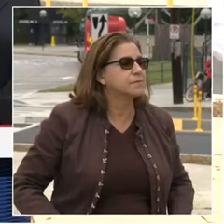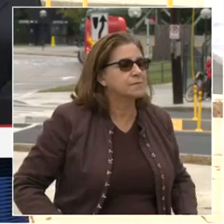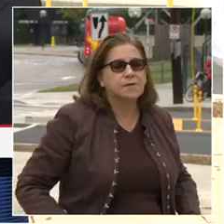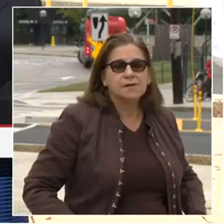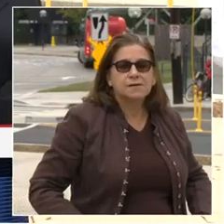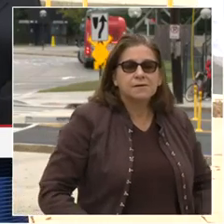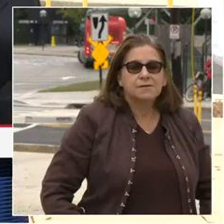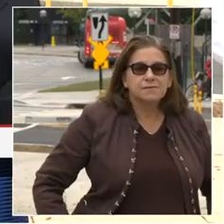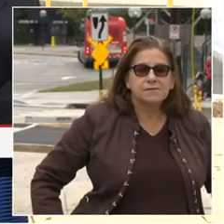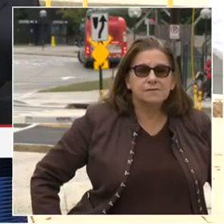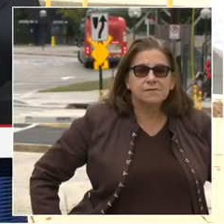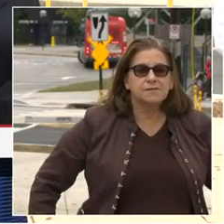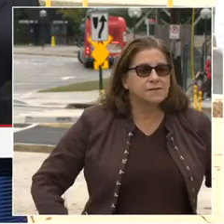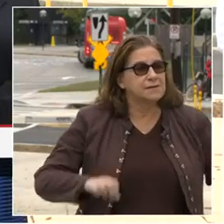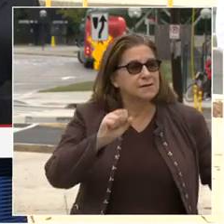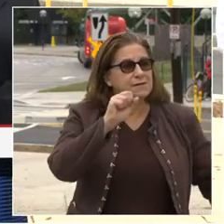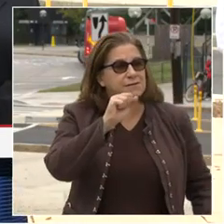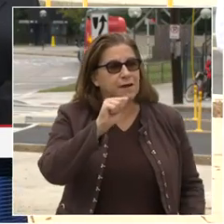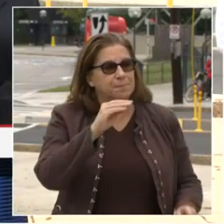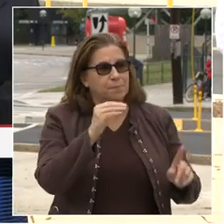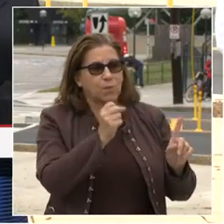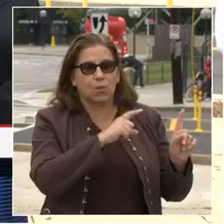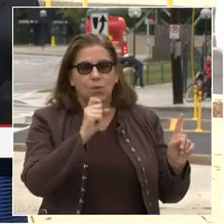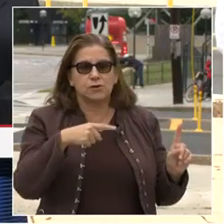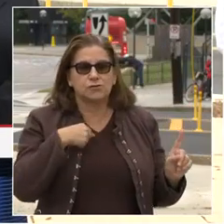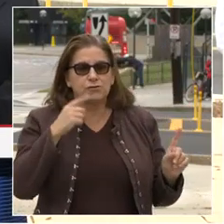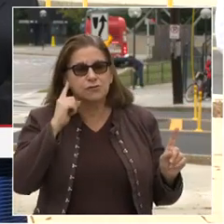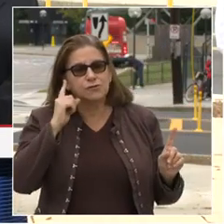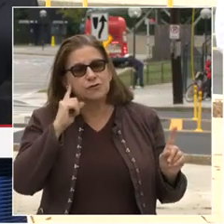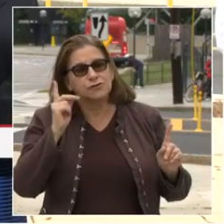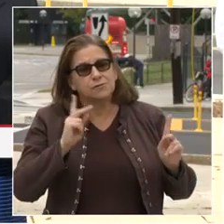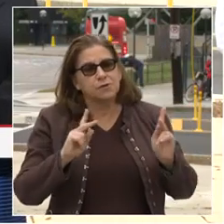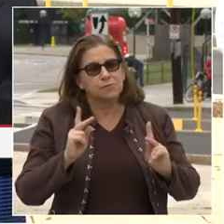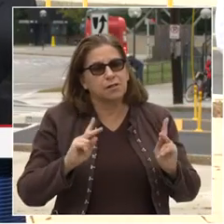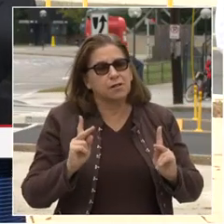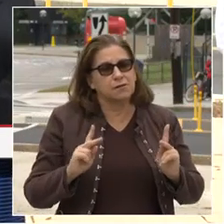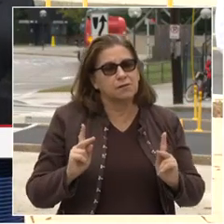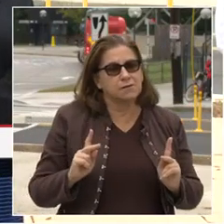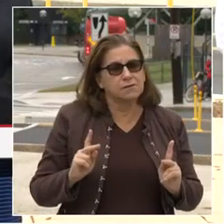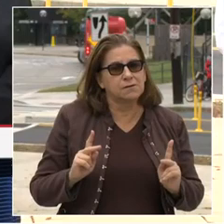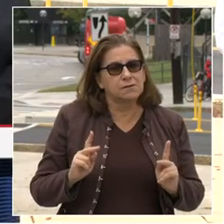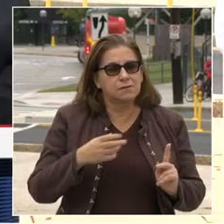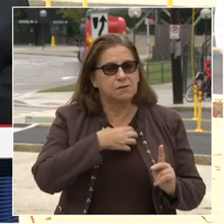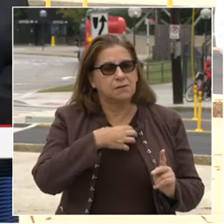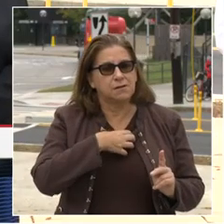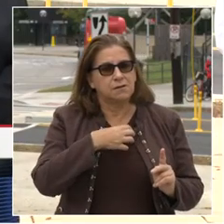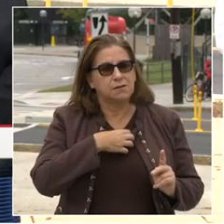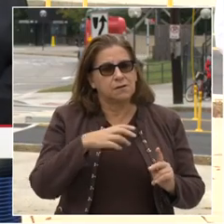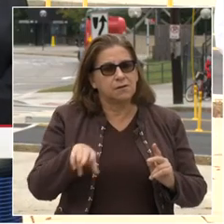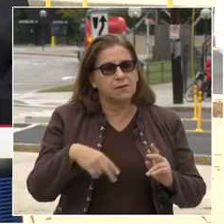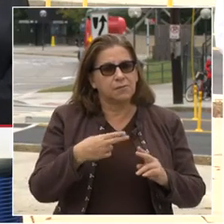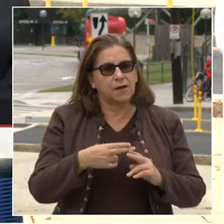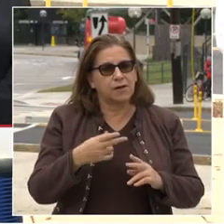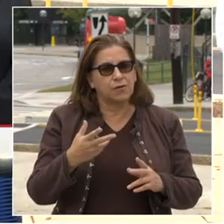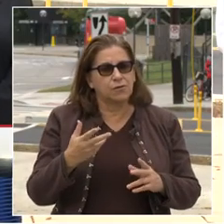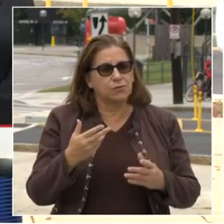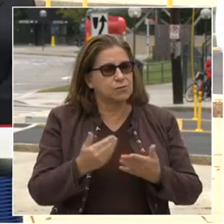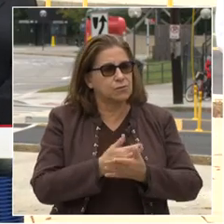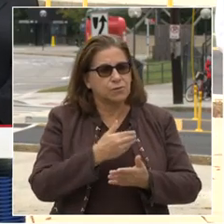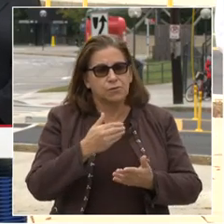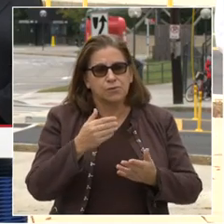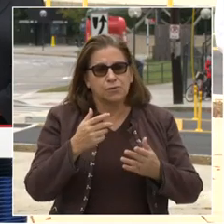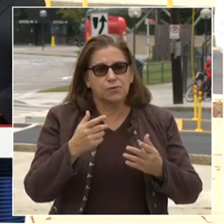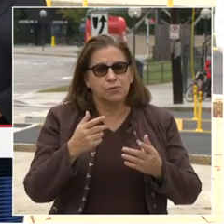Avenue to Glover Park complaining about these changes taking away parking. I mean,